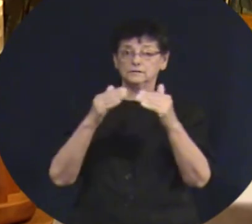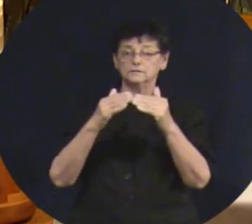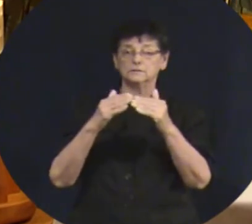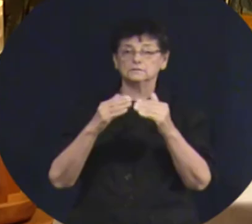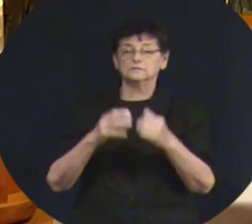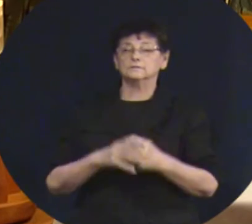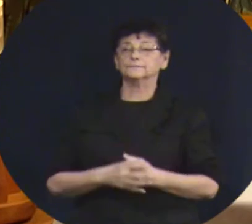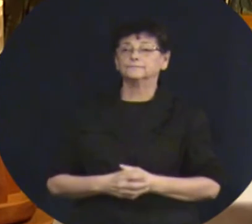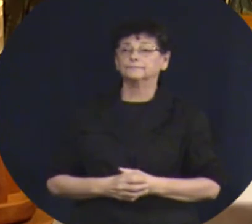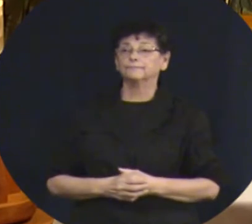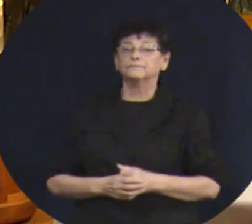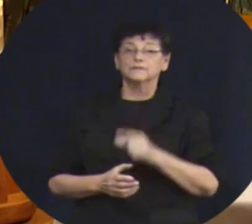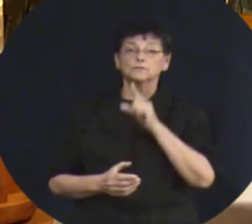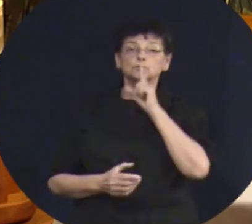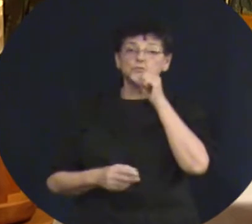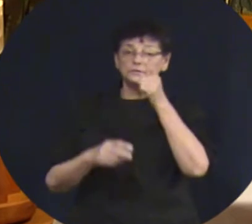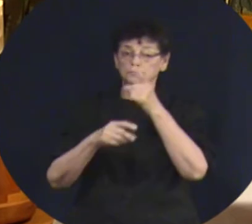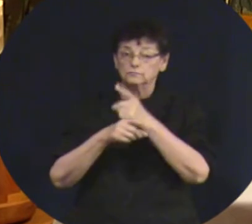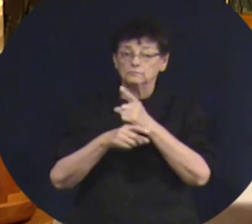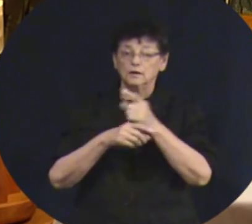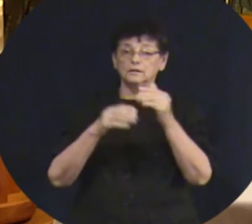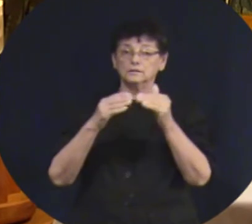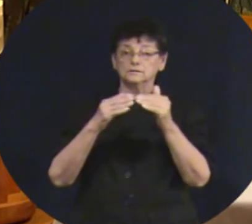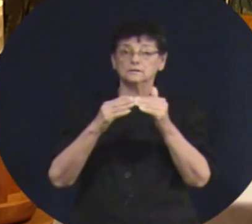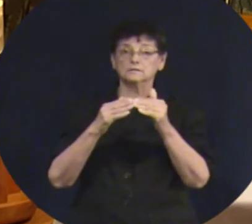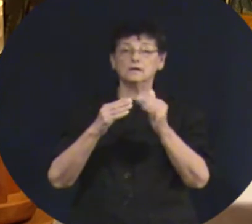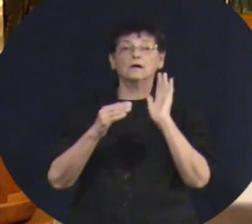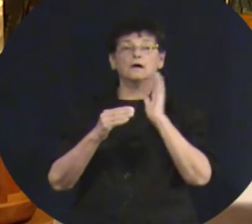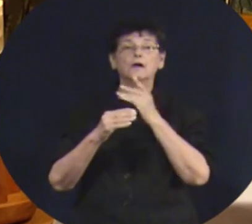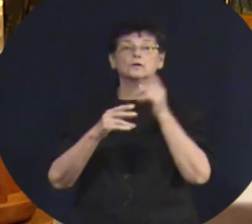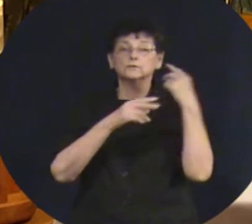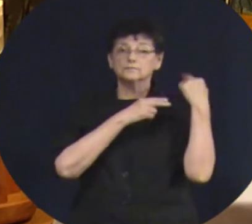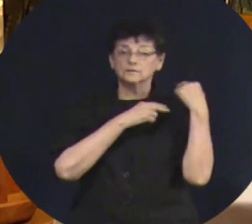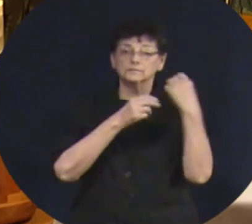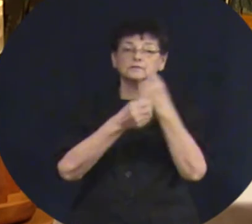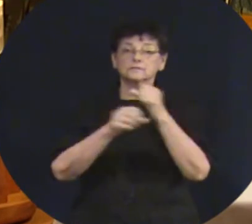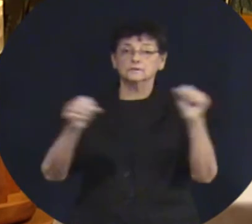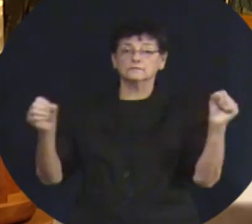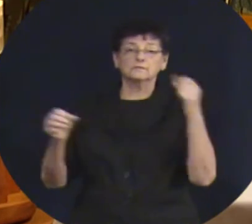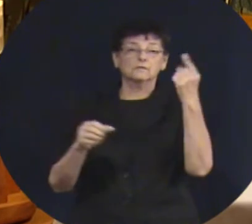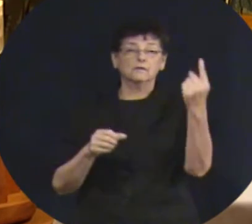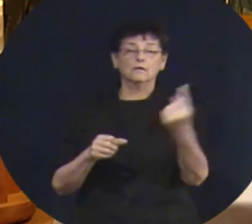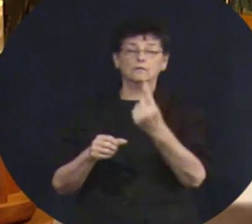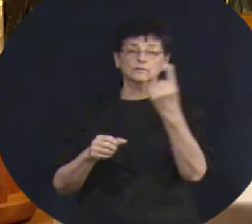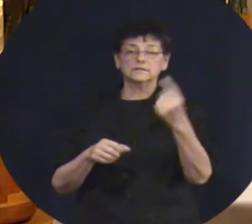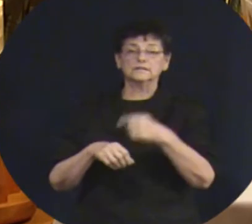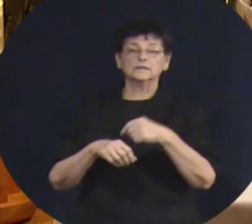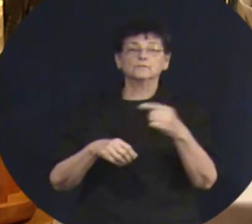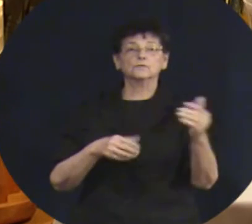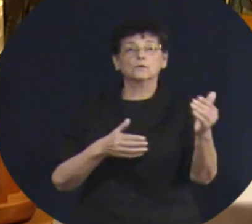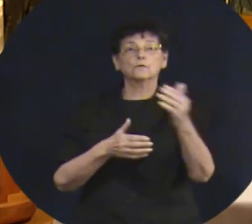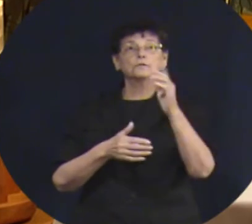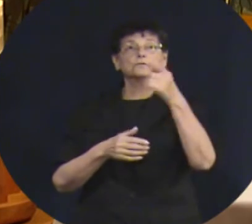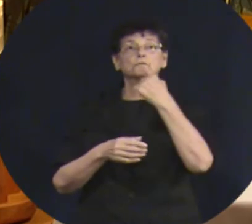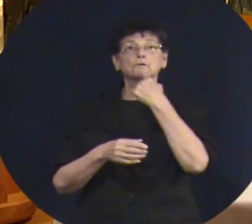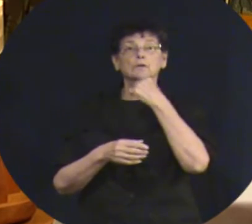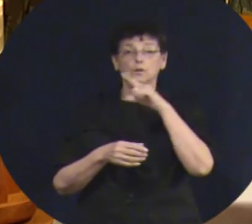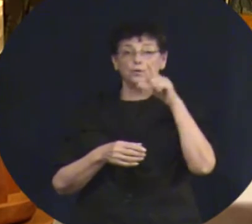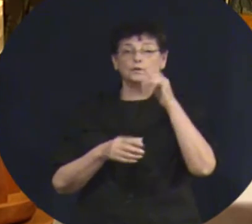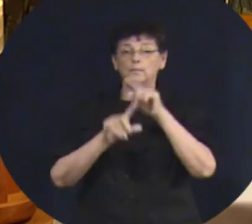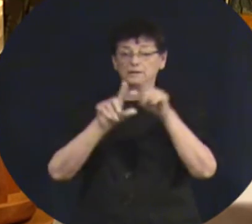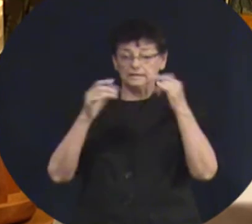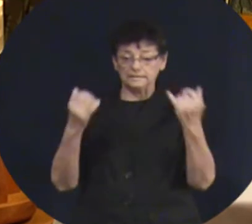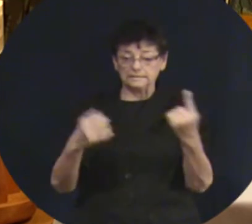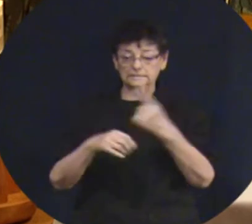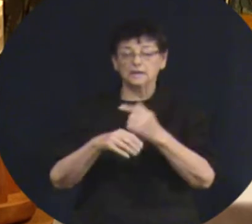right and just. It is truly right and just. Our duty and our salvation are at all times to acclaim you, O Lord. But on